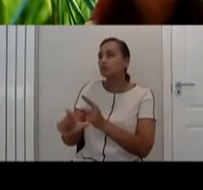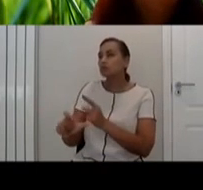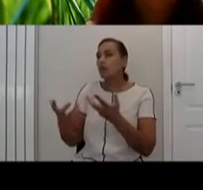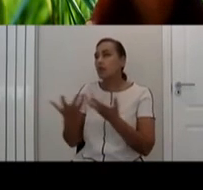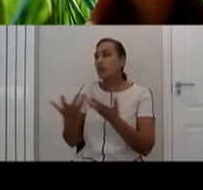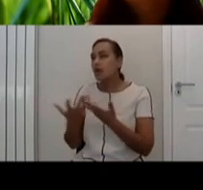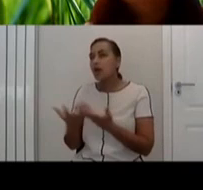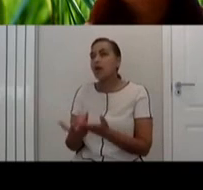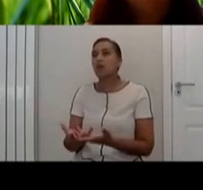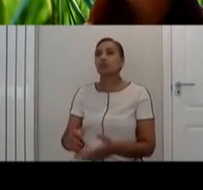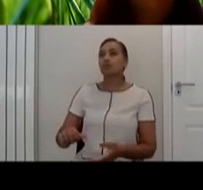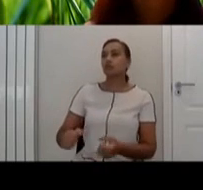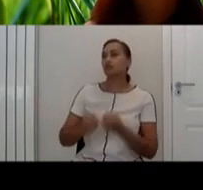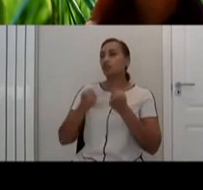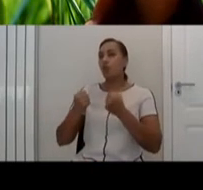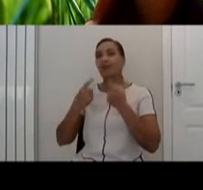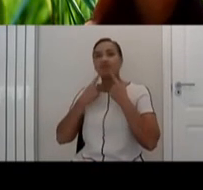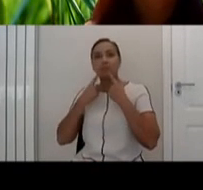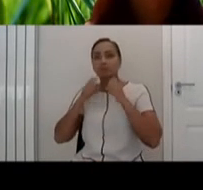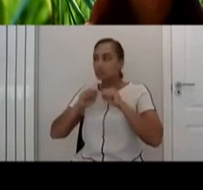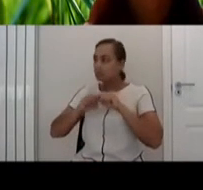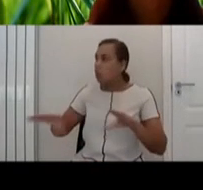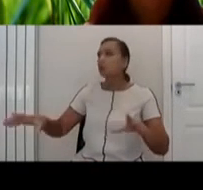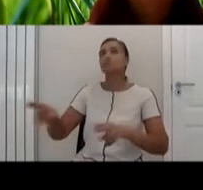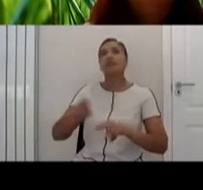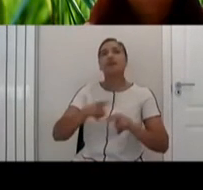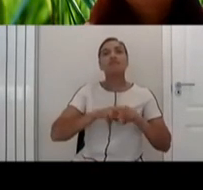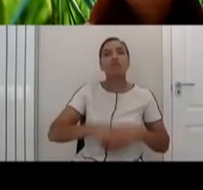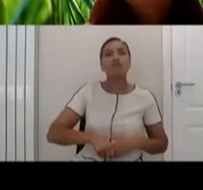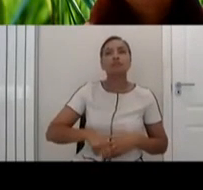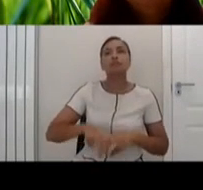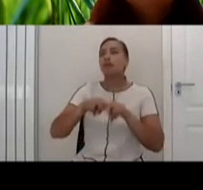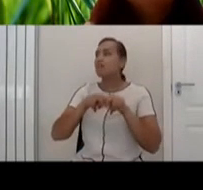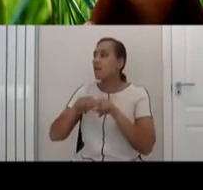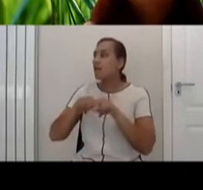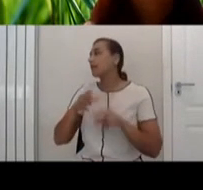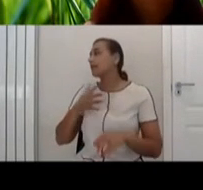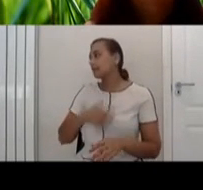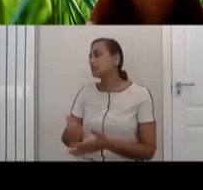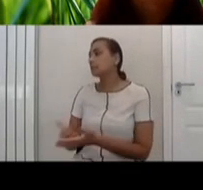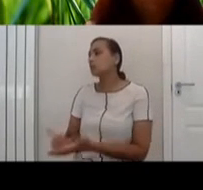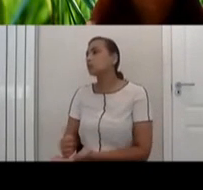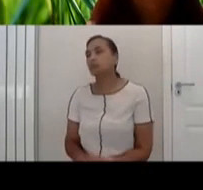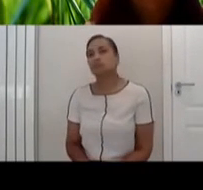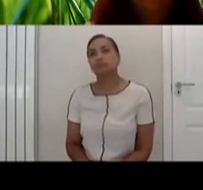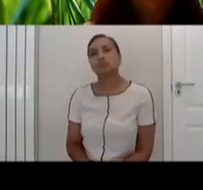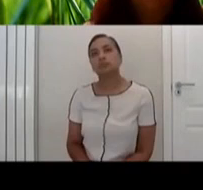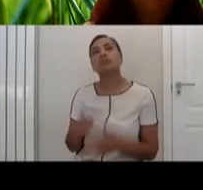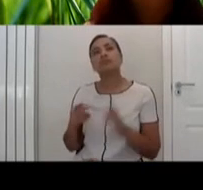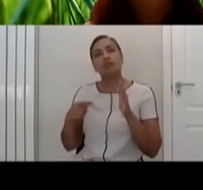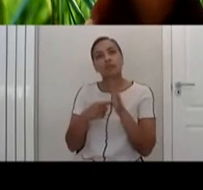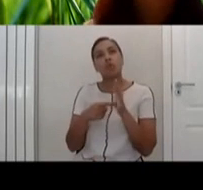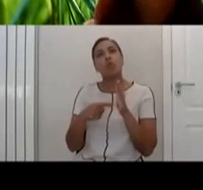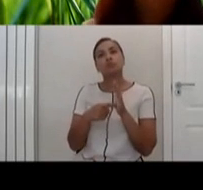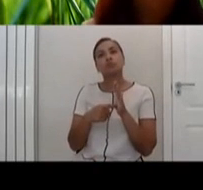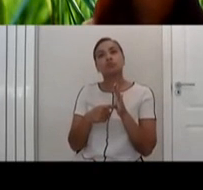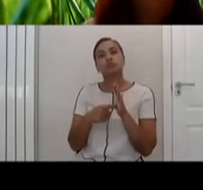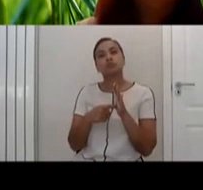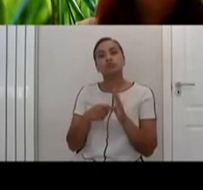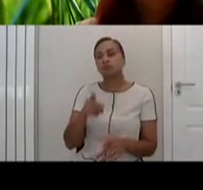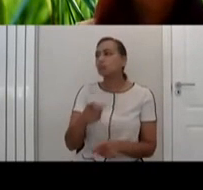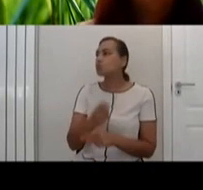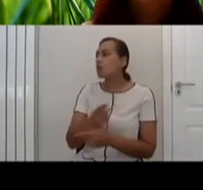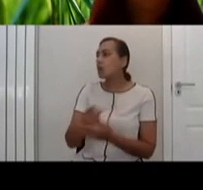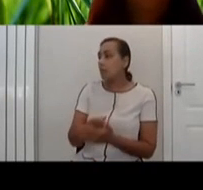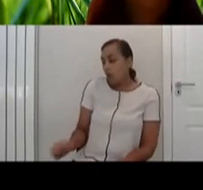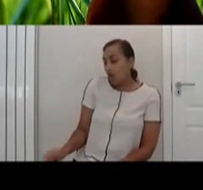to our families, communities, friends that might be able to help us support. So I think it's really important. And your point about the cane, I think that's